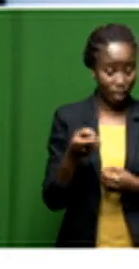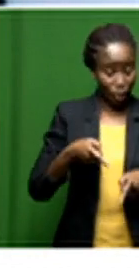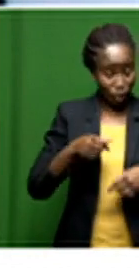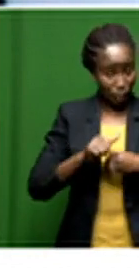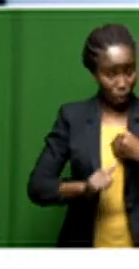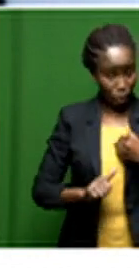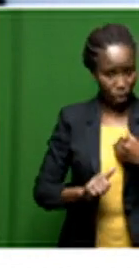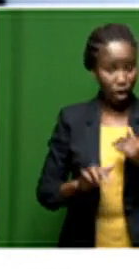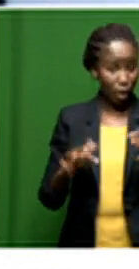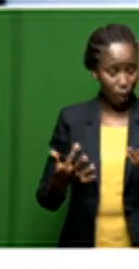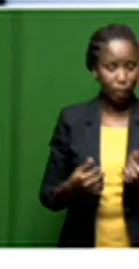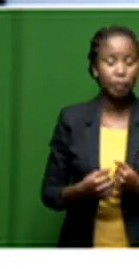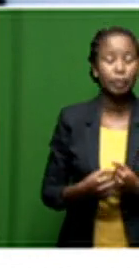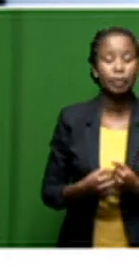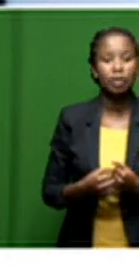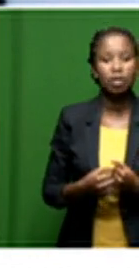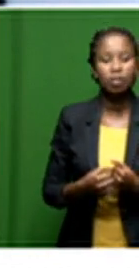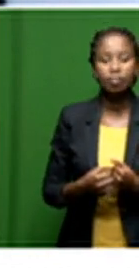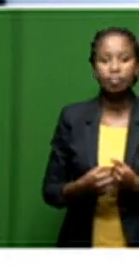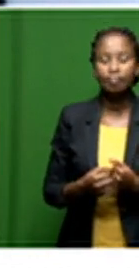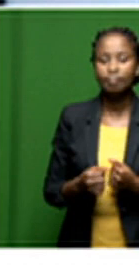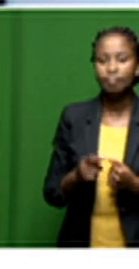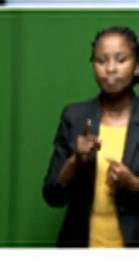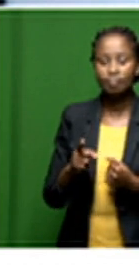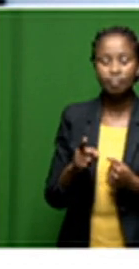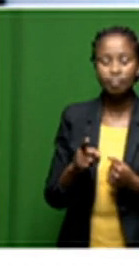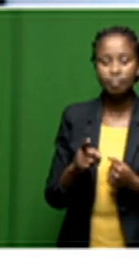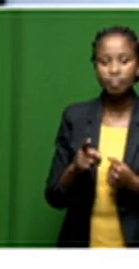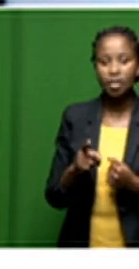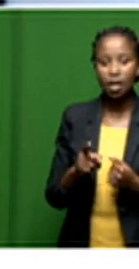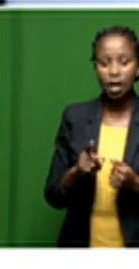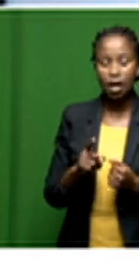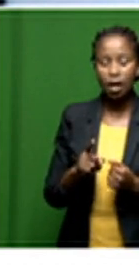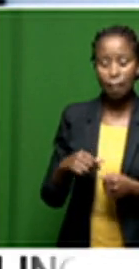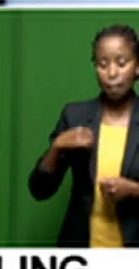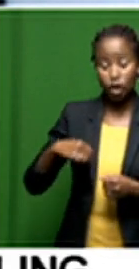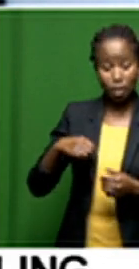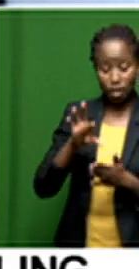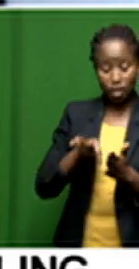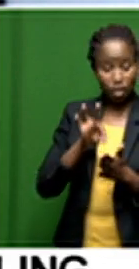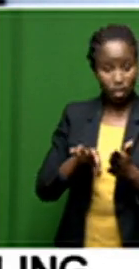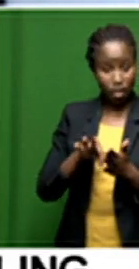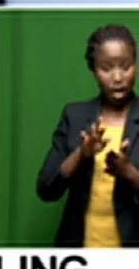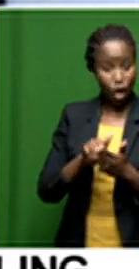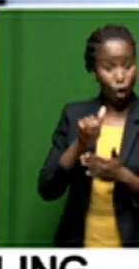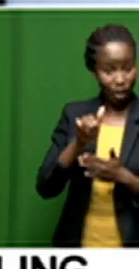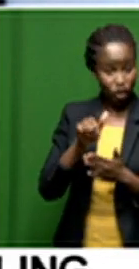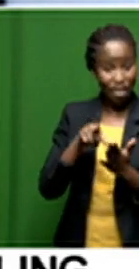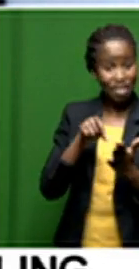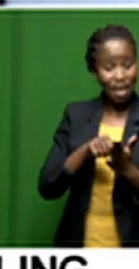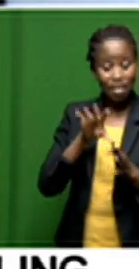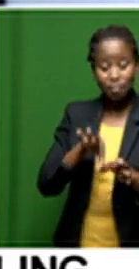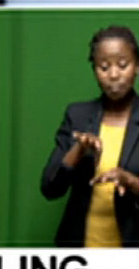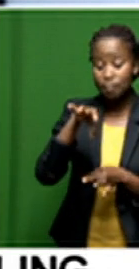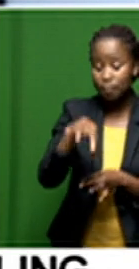make it clear that it was not permissible to extend the municipal elections beyond the illegally mandated